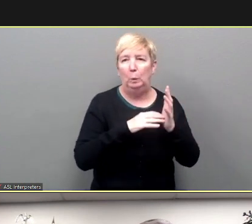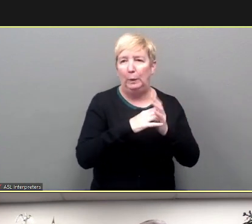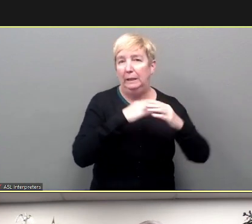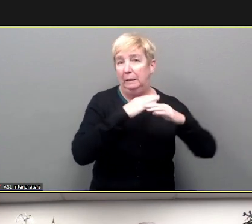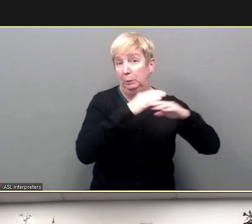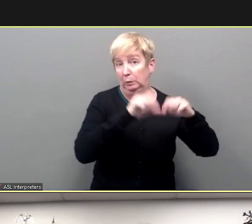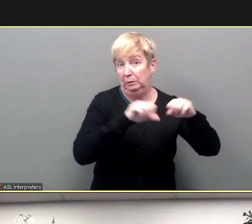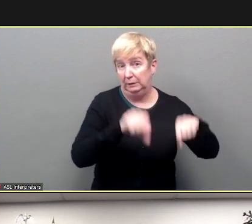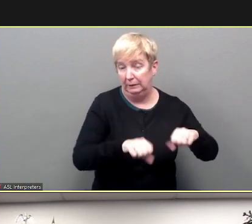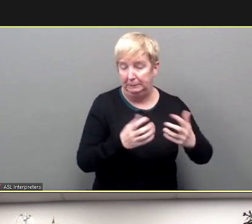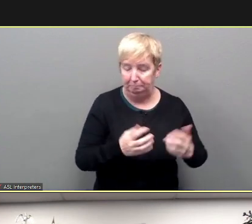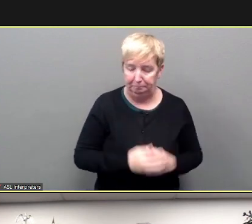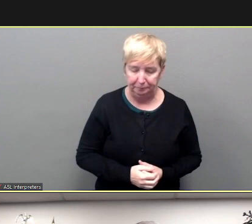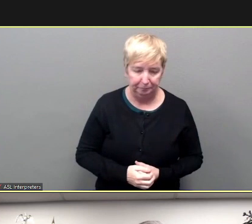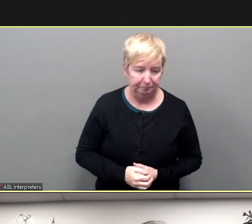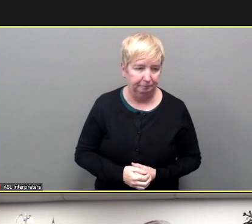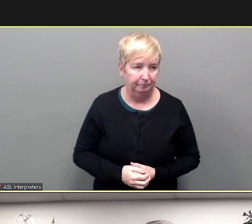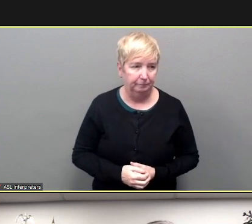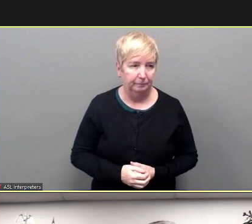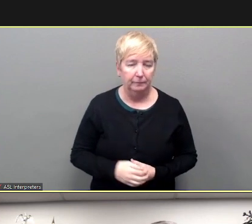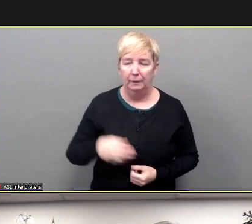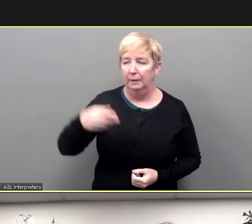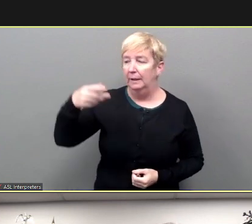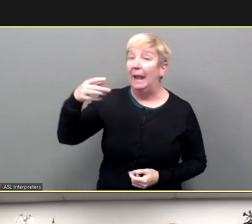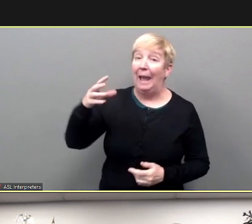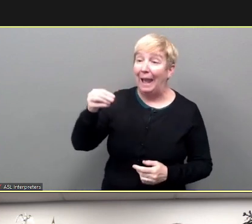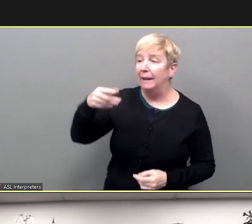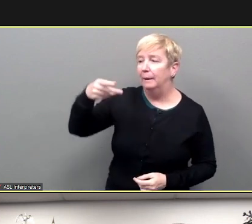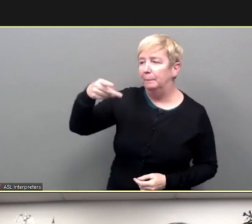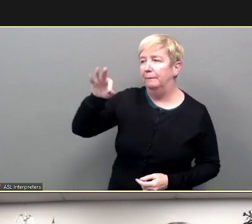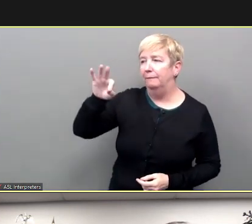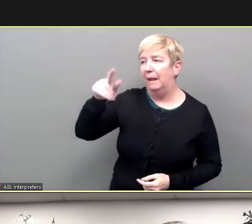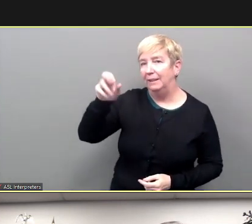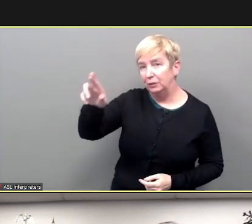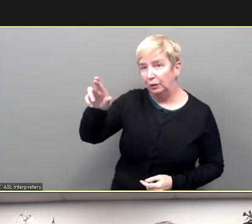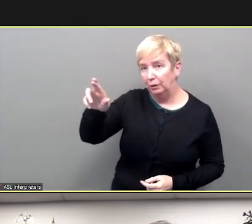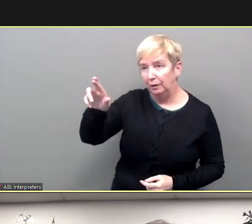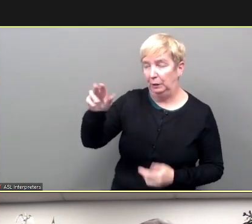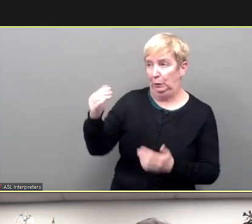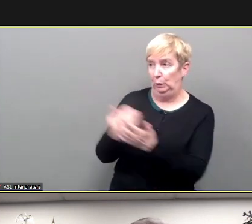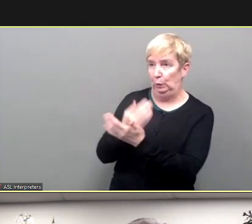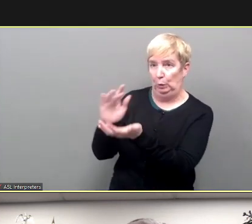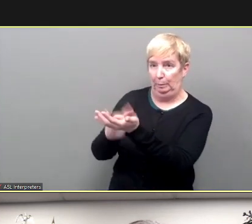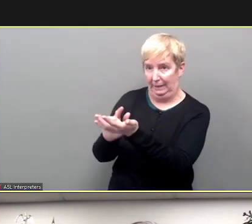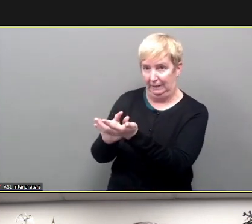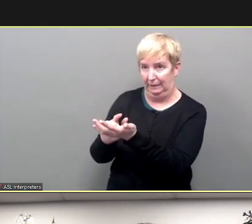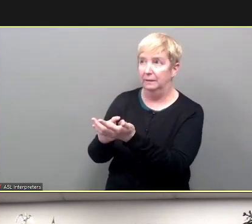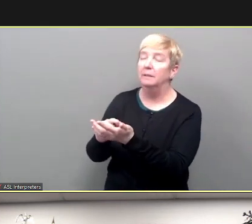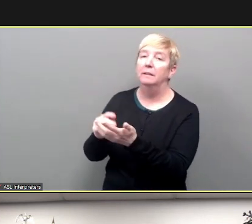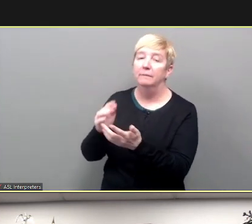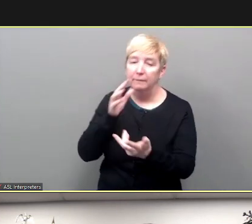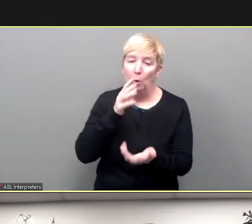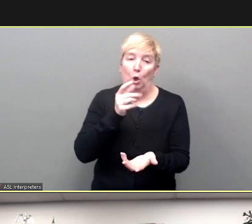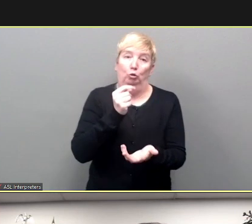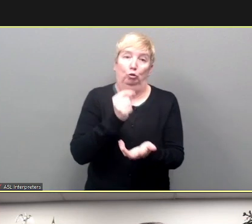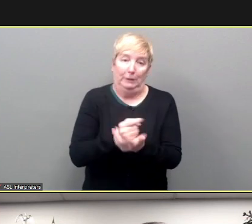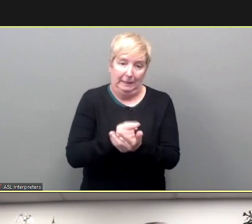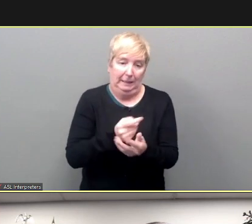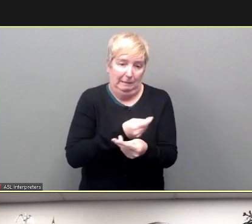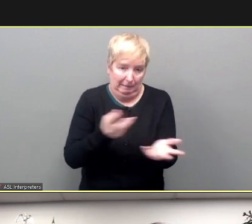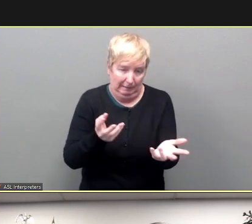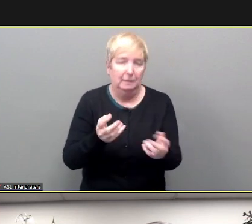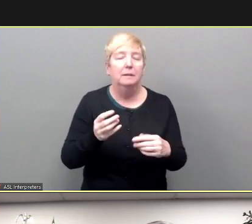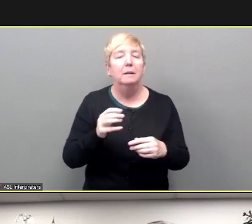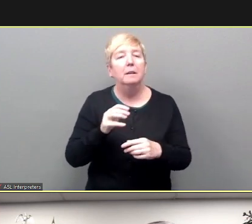We're still waiting for the Pfizer product that actually does treat effectively COVID early on within the first 5